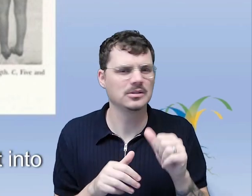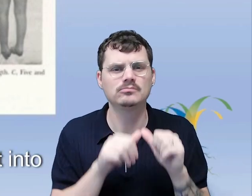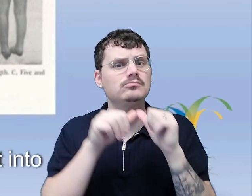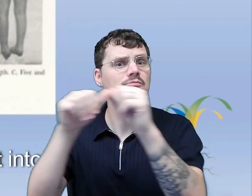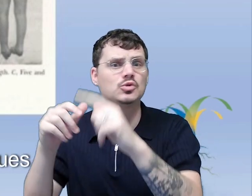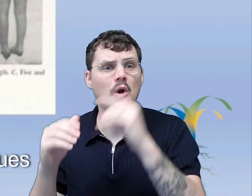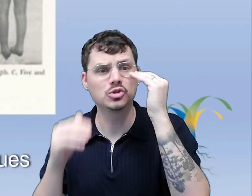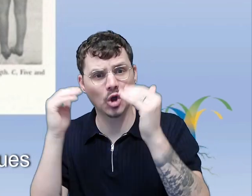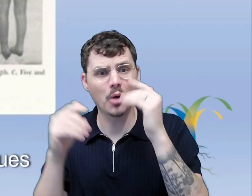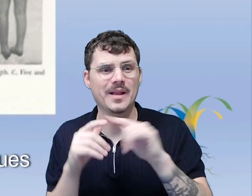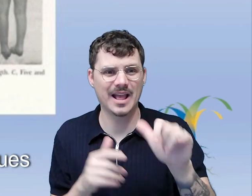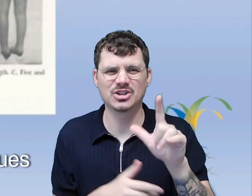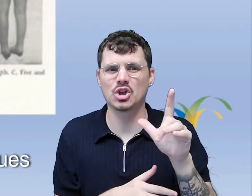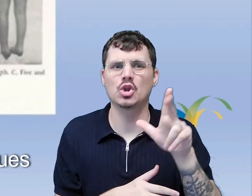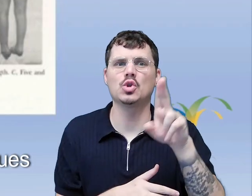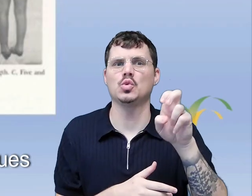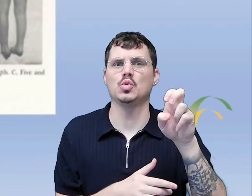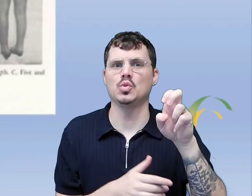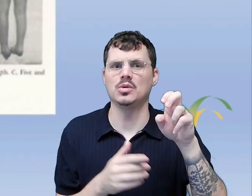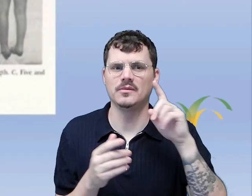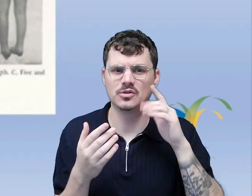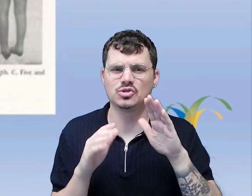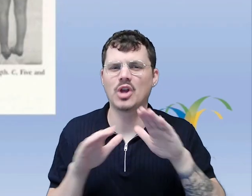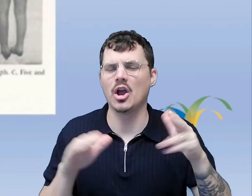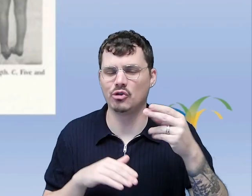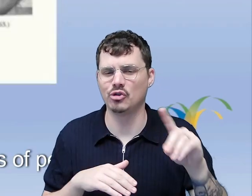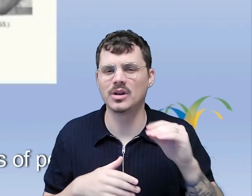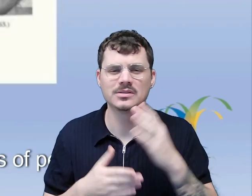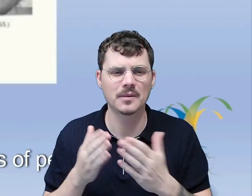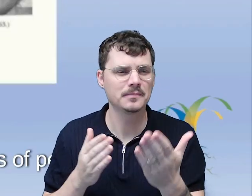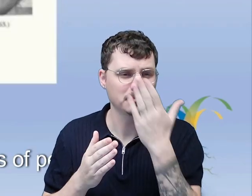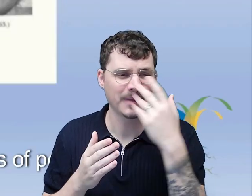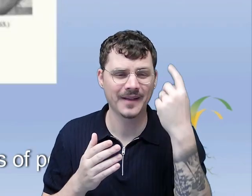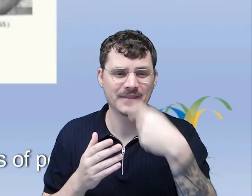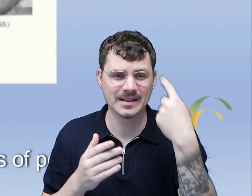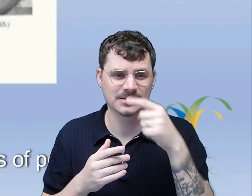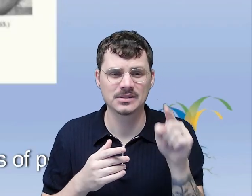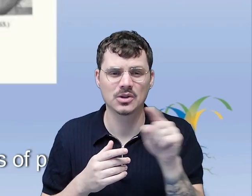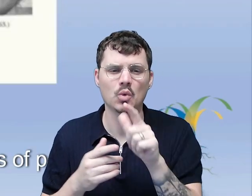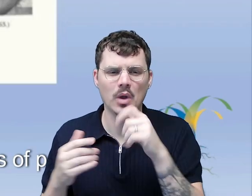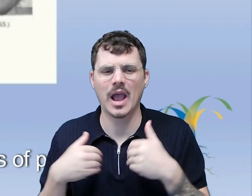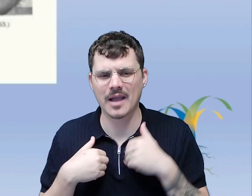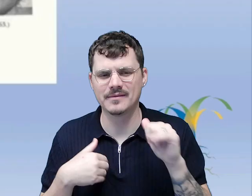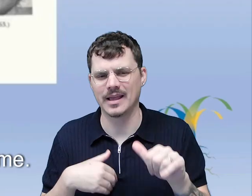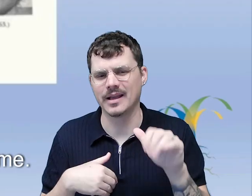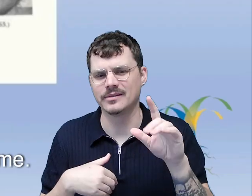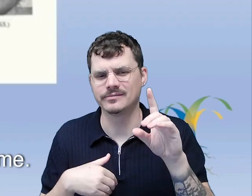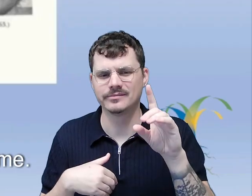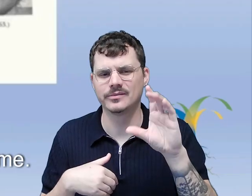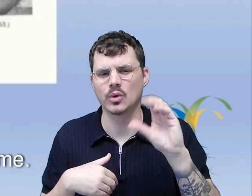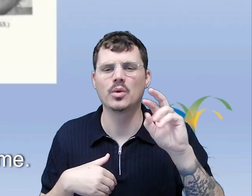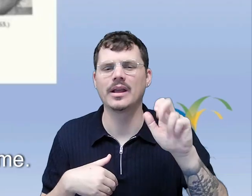doesn't persist into adulthood, but it's one of the clues in childhood. And these are some close-ups of faces of people